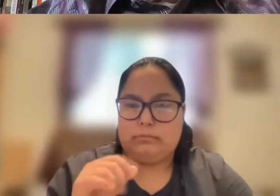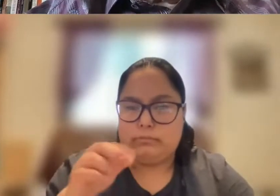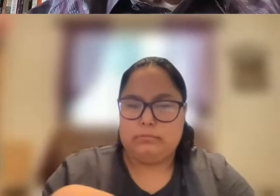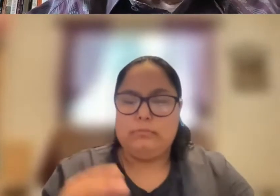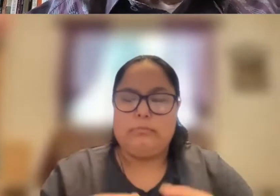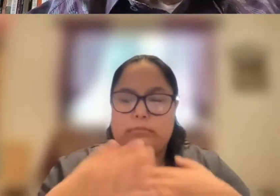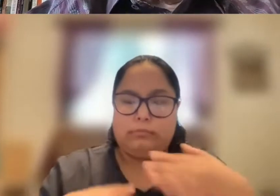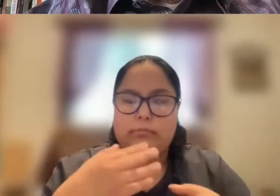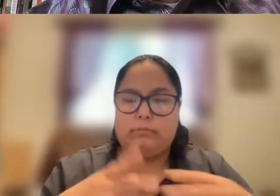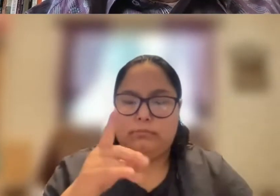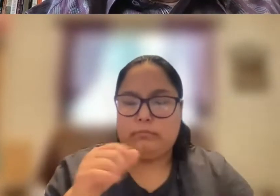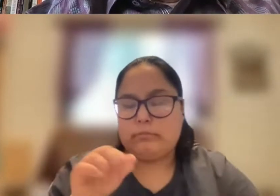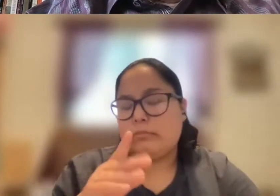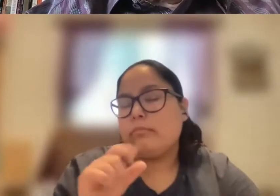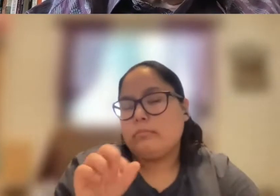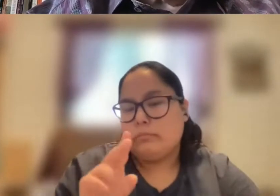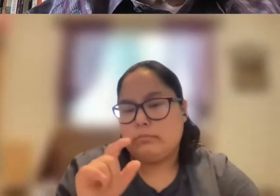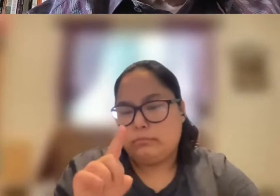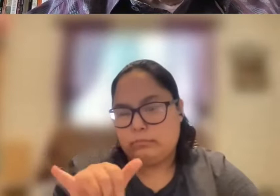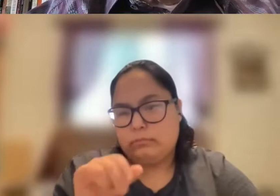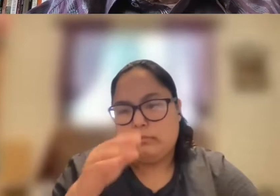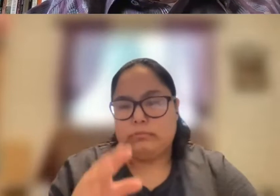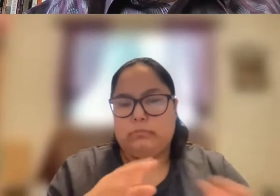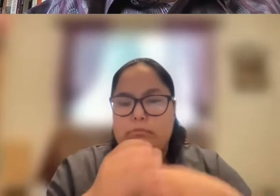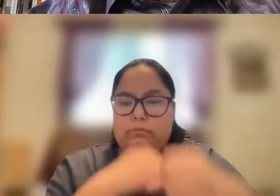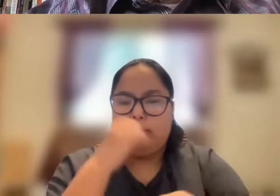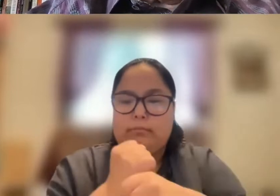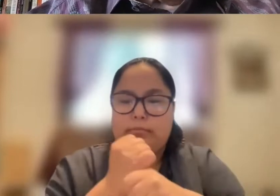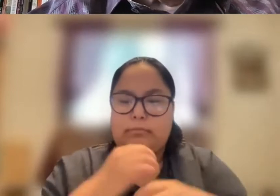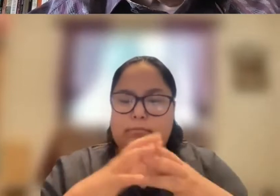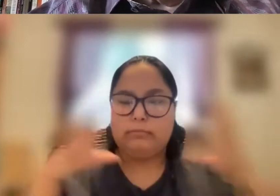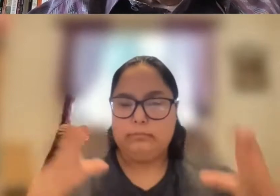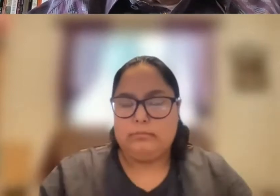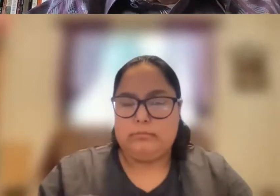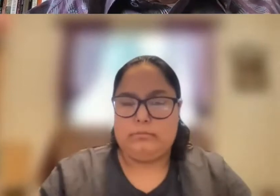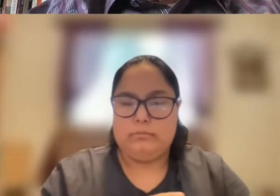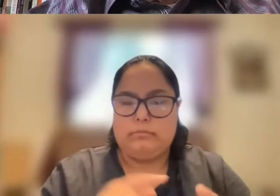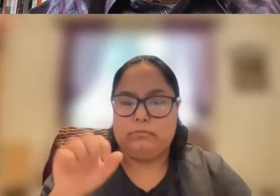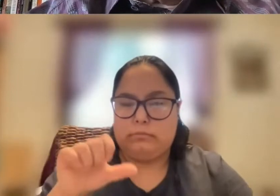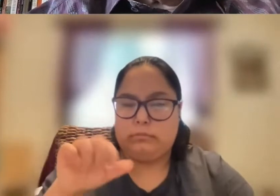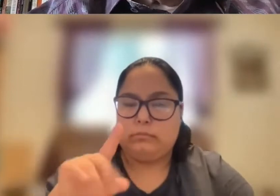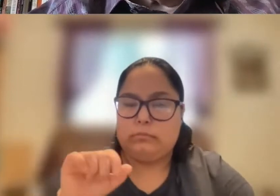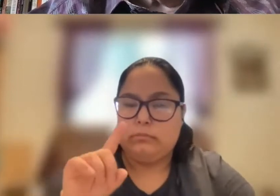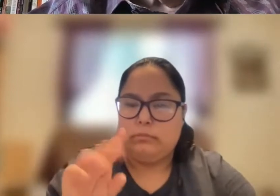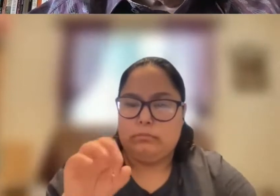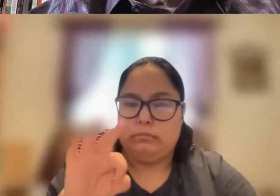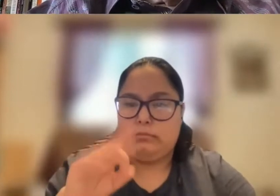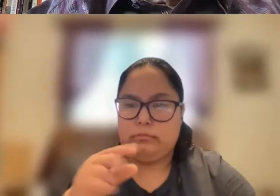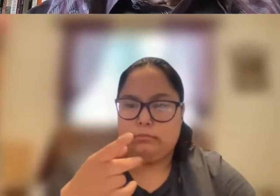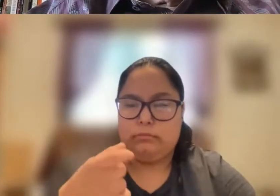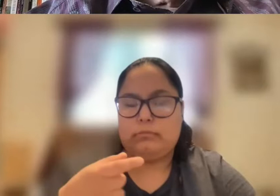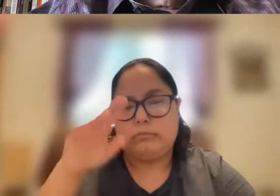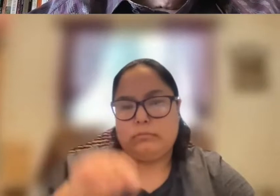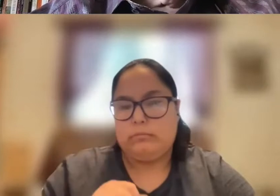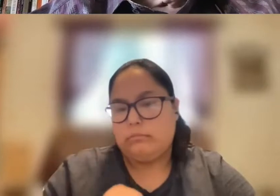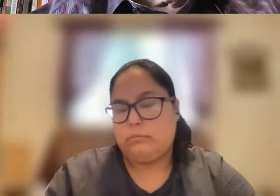his advocacy work for many years, raising the first pride flag on a military base and working to